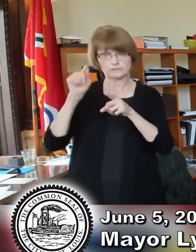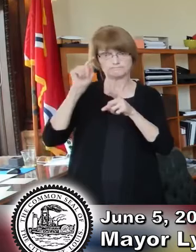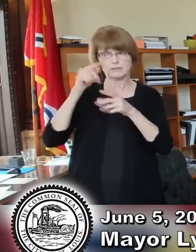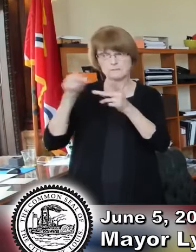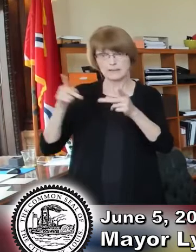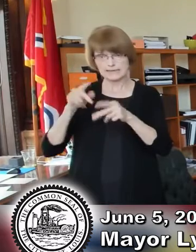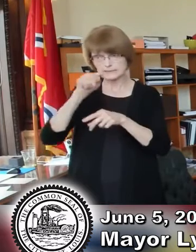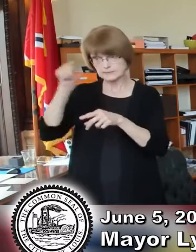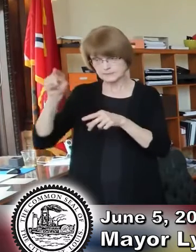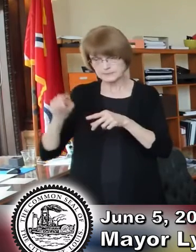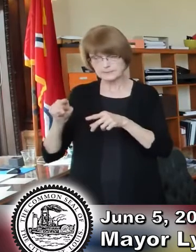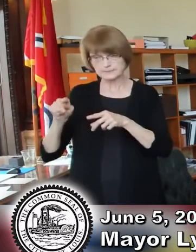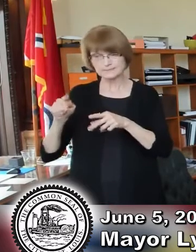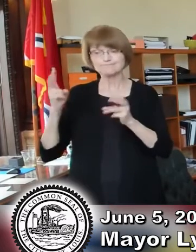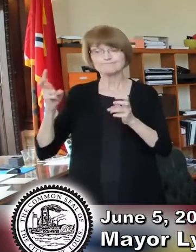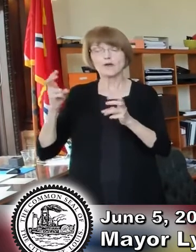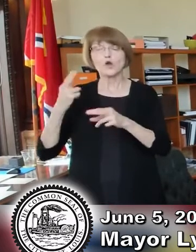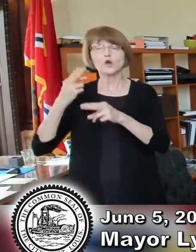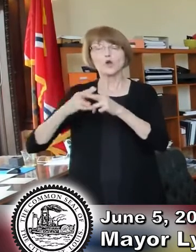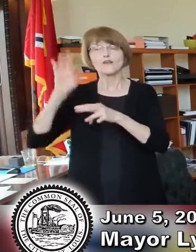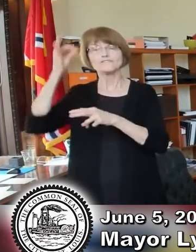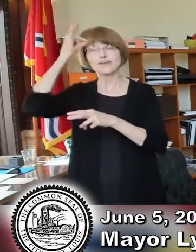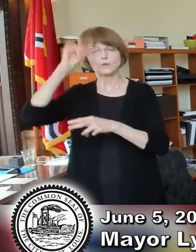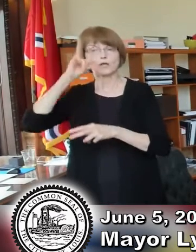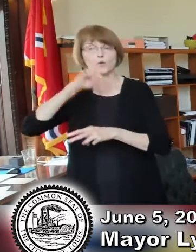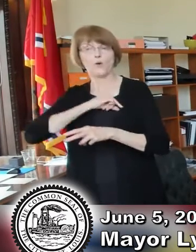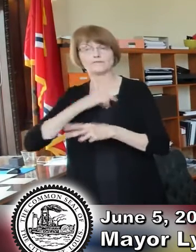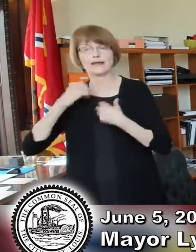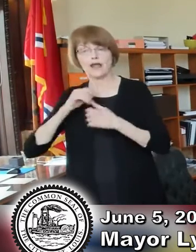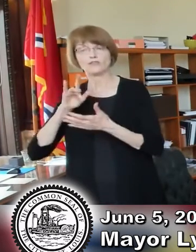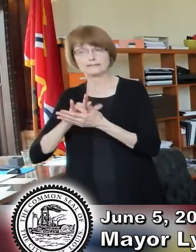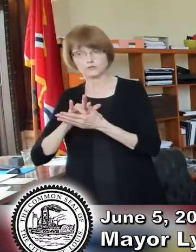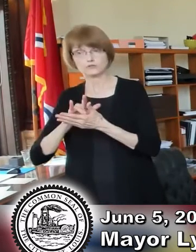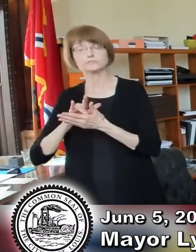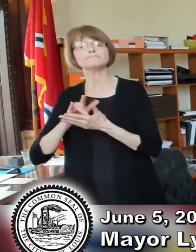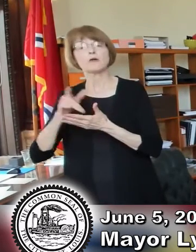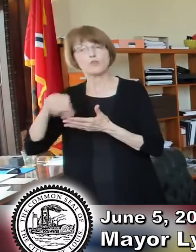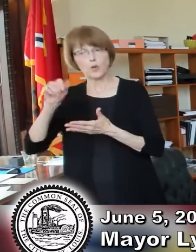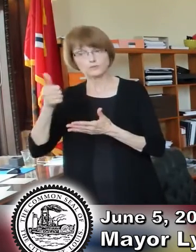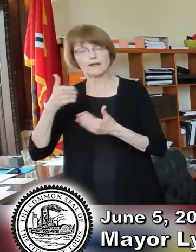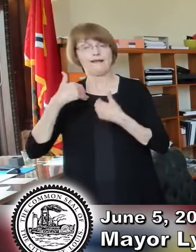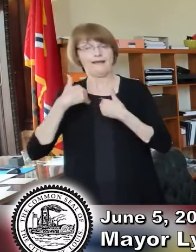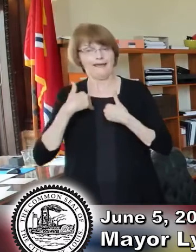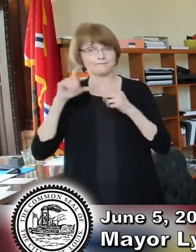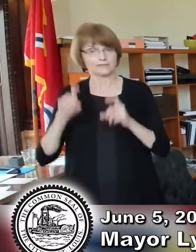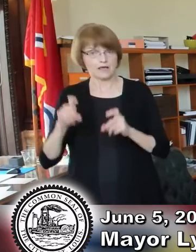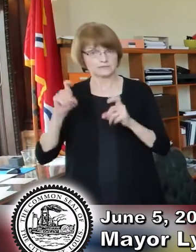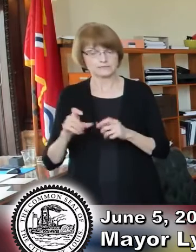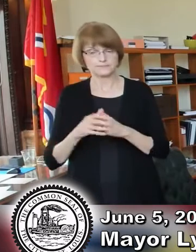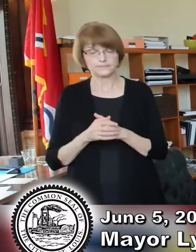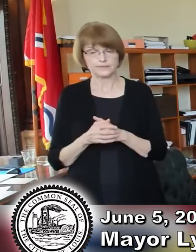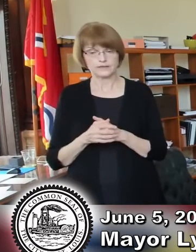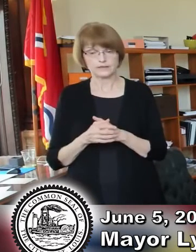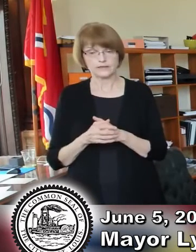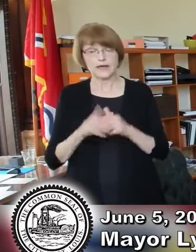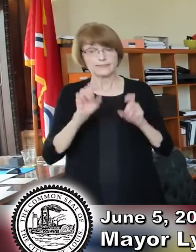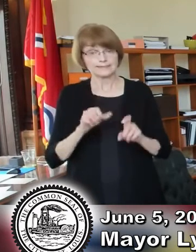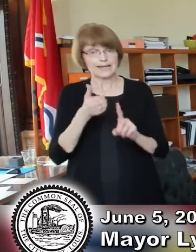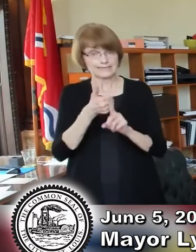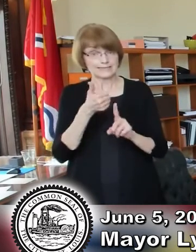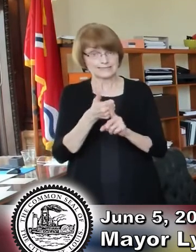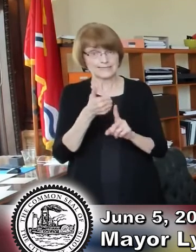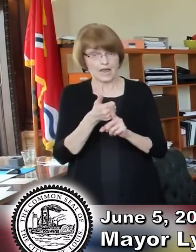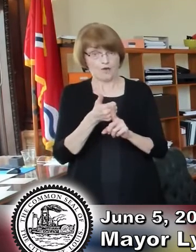where federally qualified health centers where you can go to get tested. What the actual testing